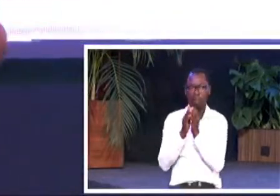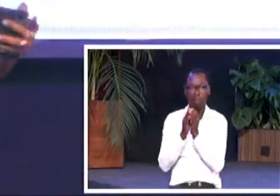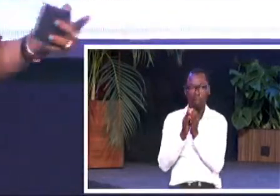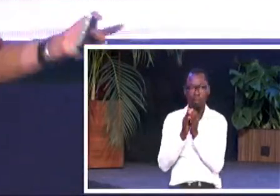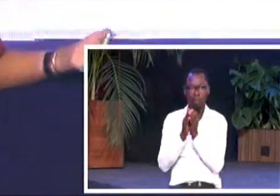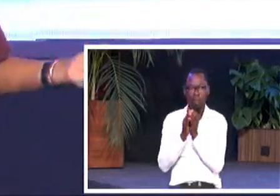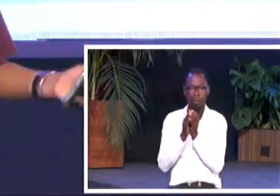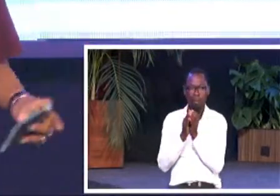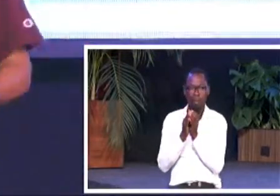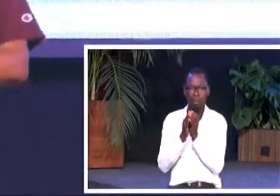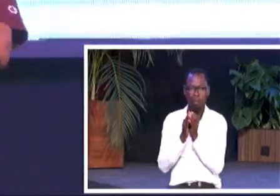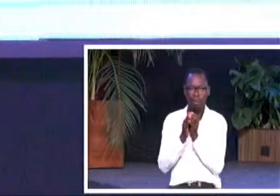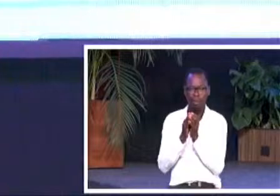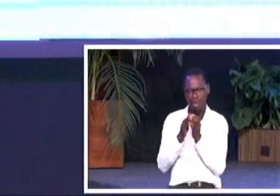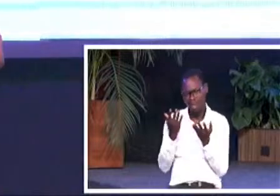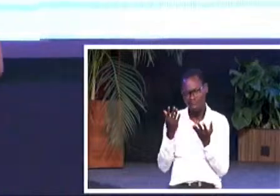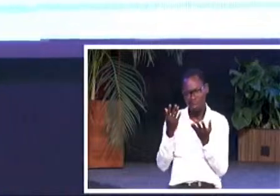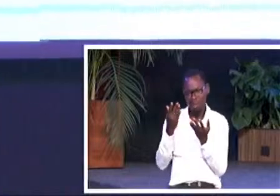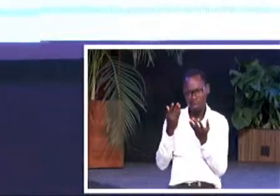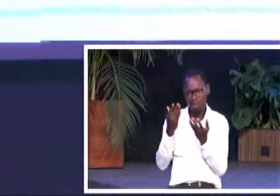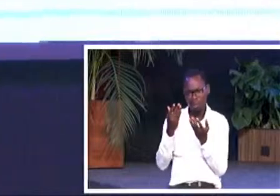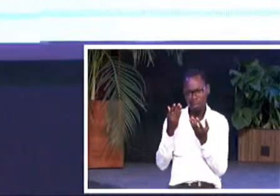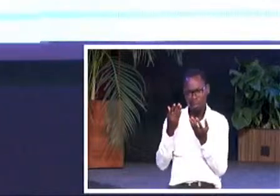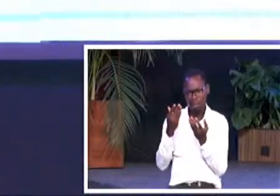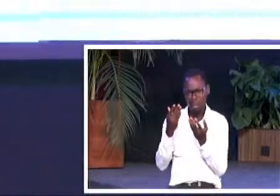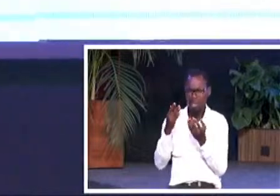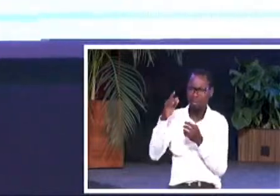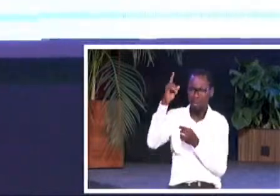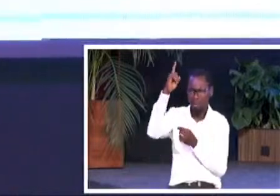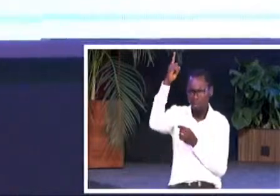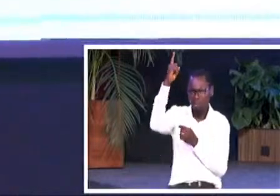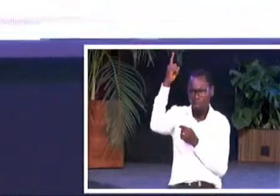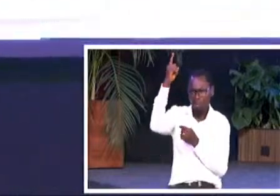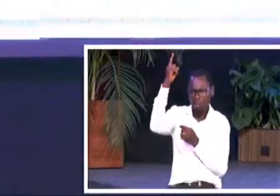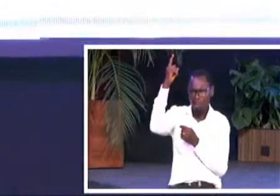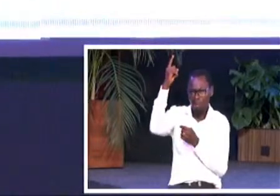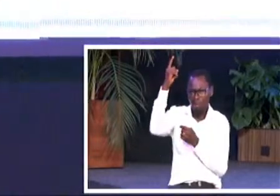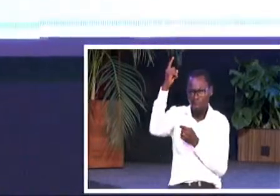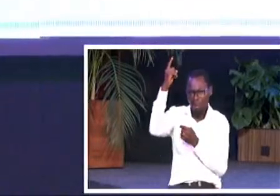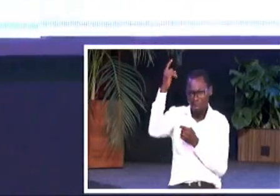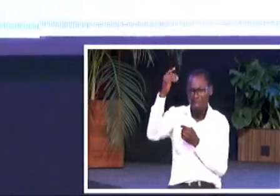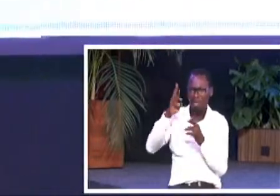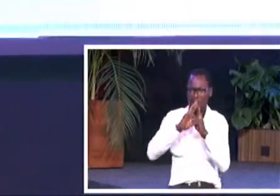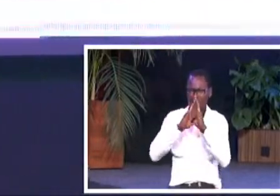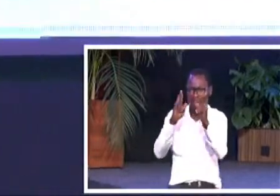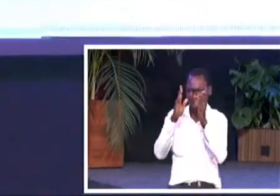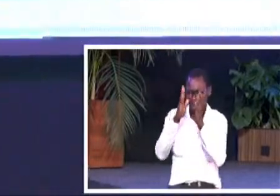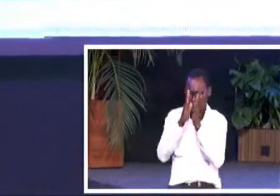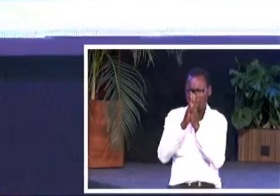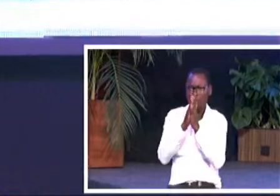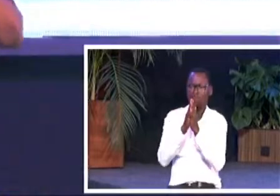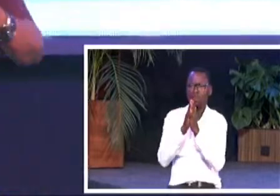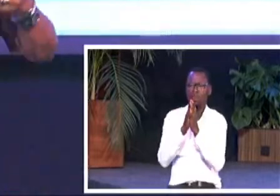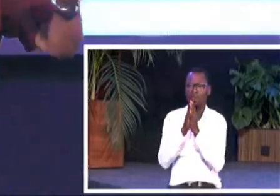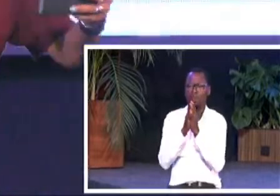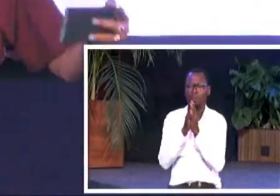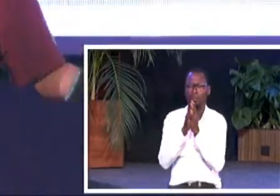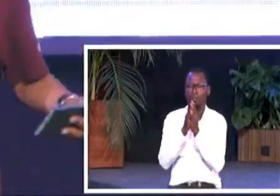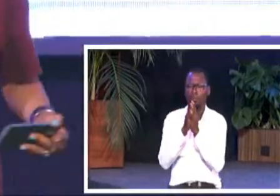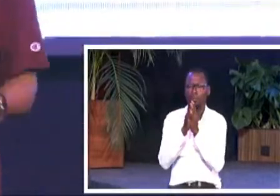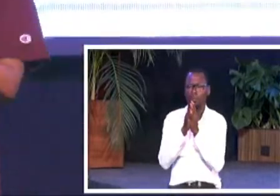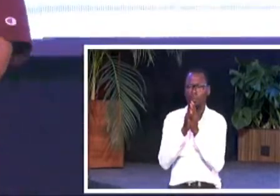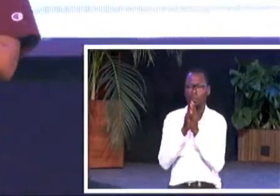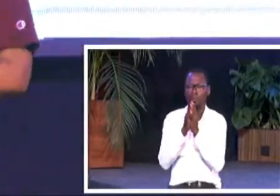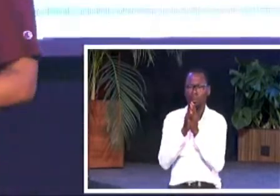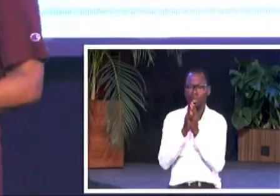Something led to the other. Eden tree came up from my prayers. I'm just cutting